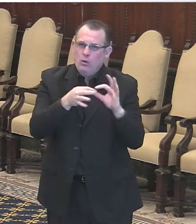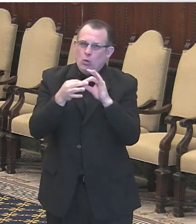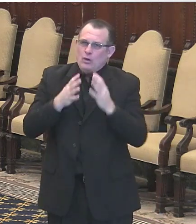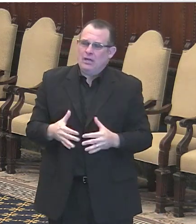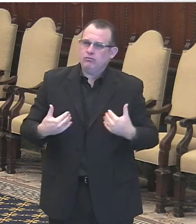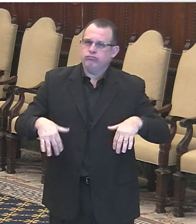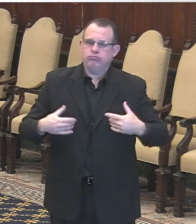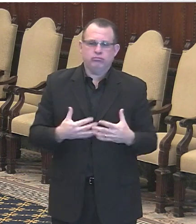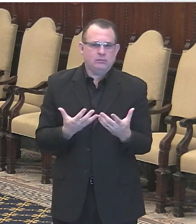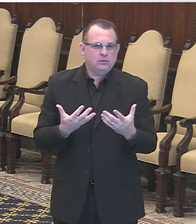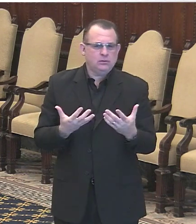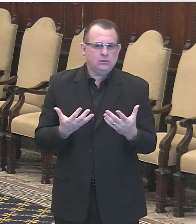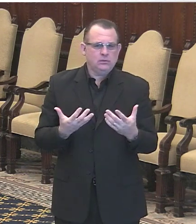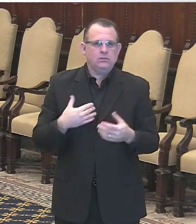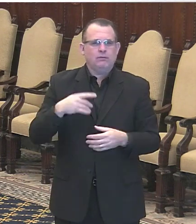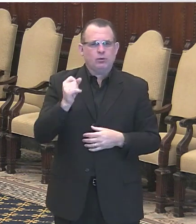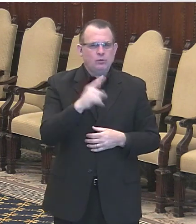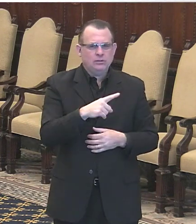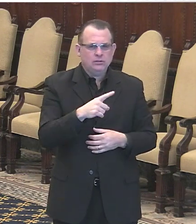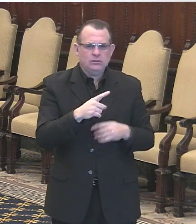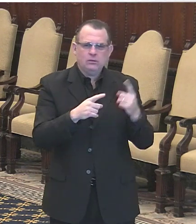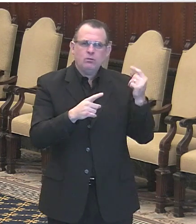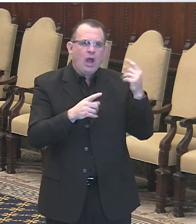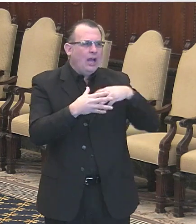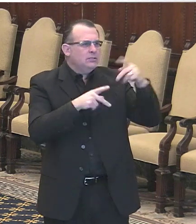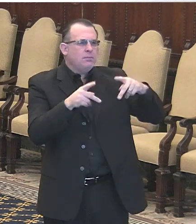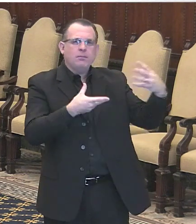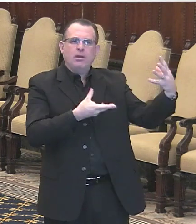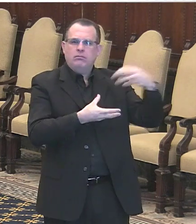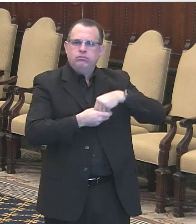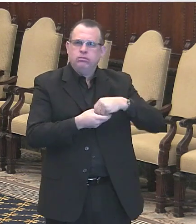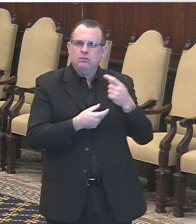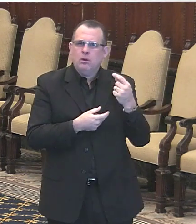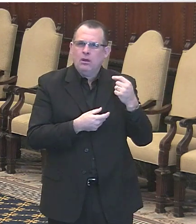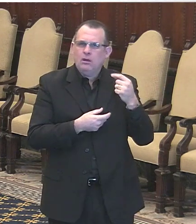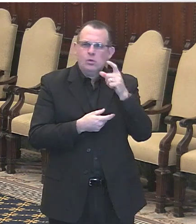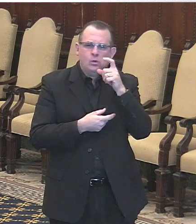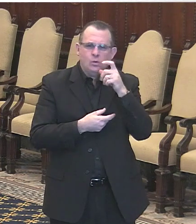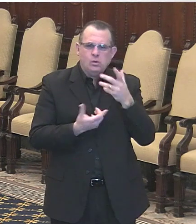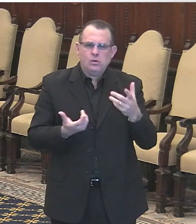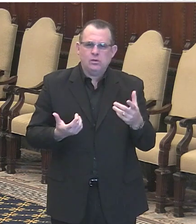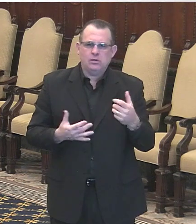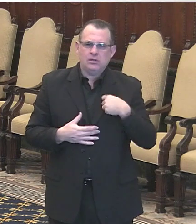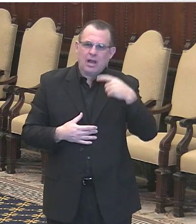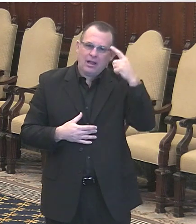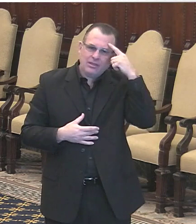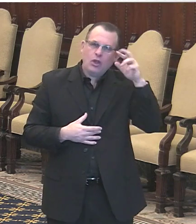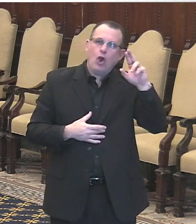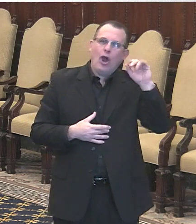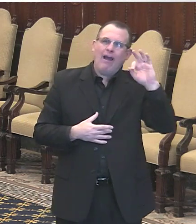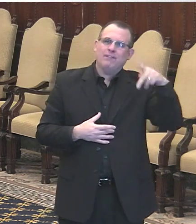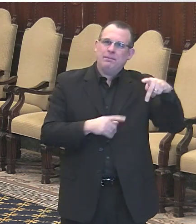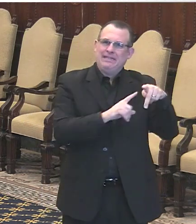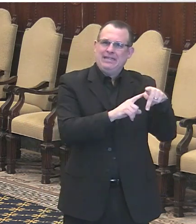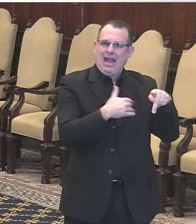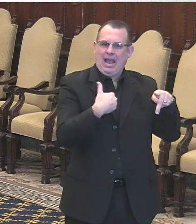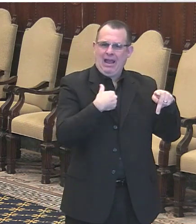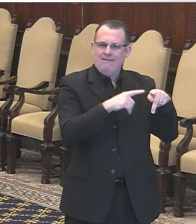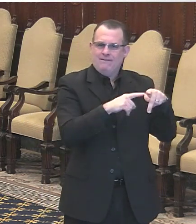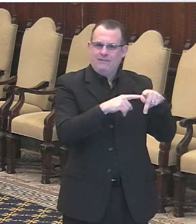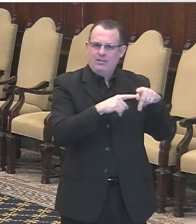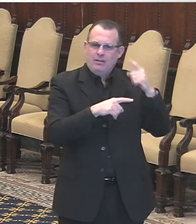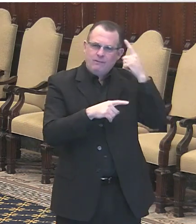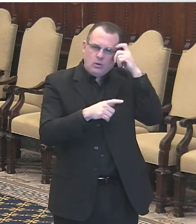outside people involved, like you just mentioned? I believe that there's an RFP out for which is being reviewed for some kind